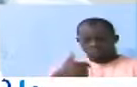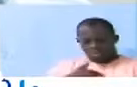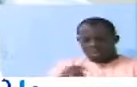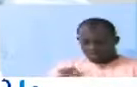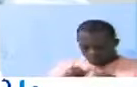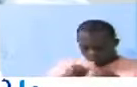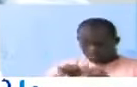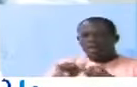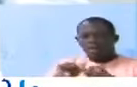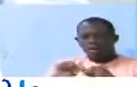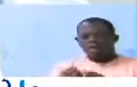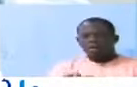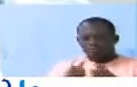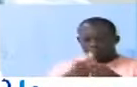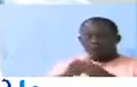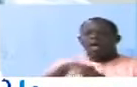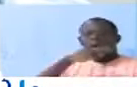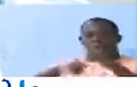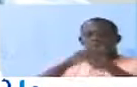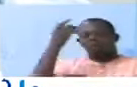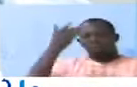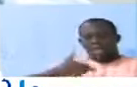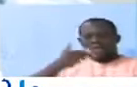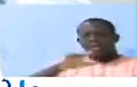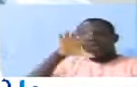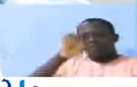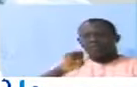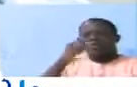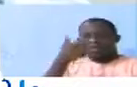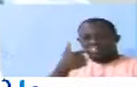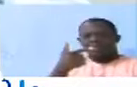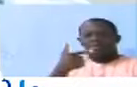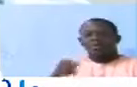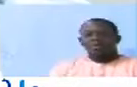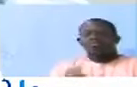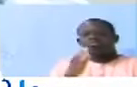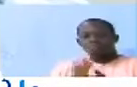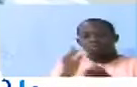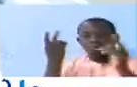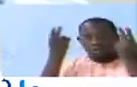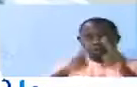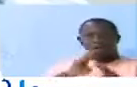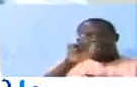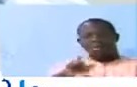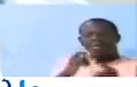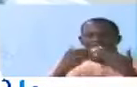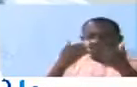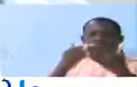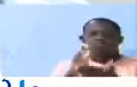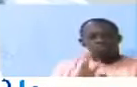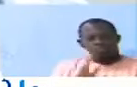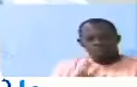not accept that reduction. We go with what you say, so it would be